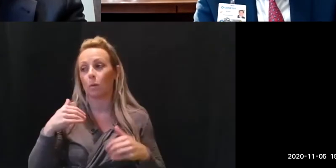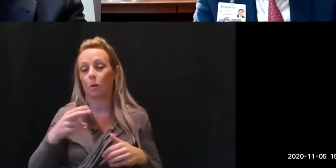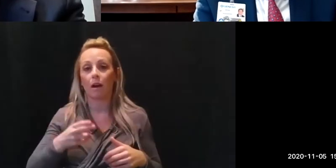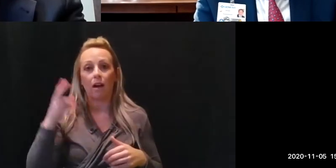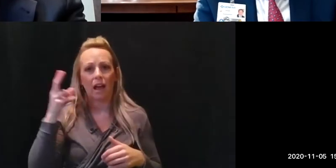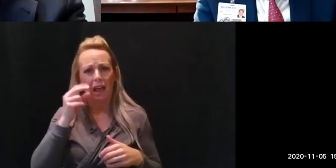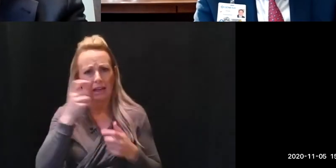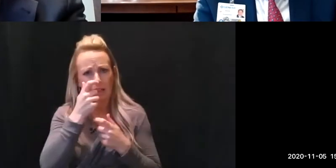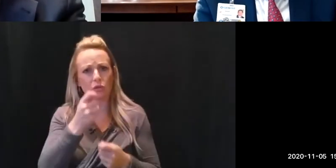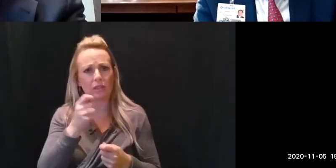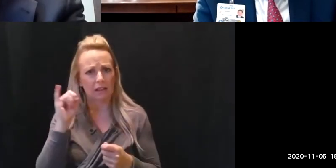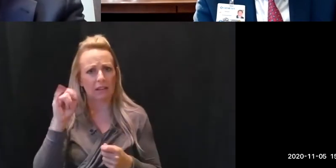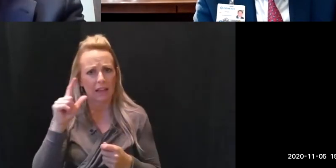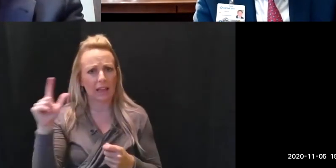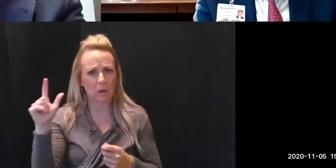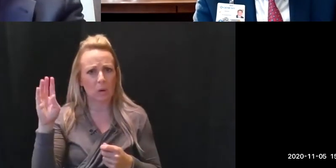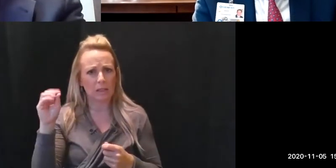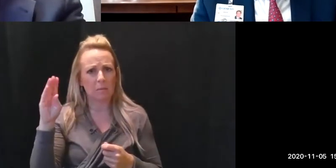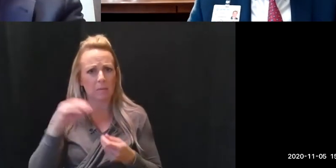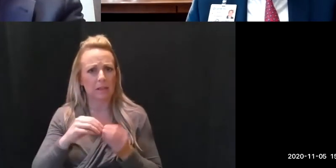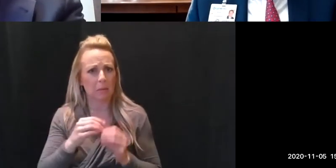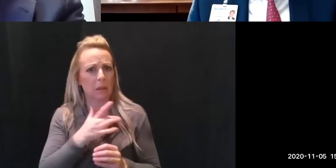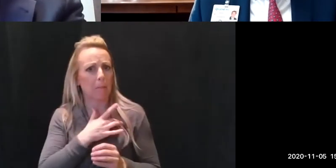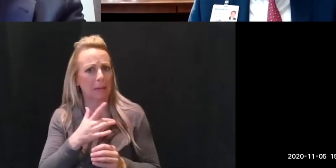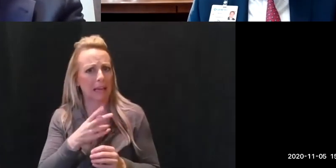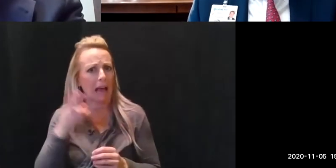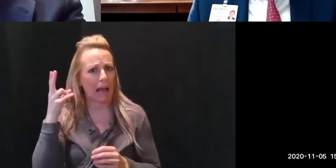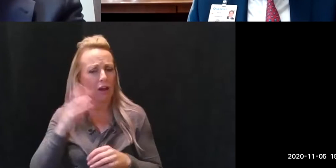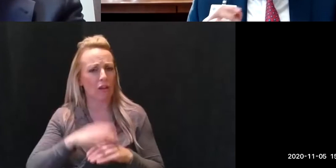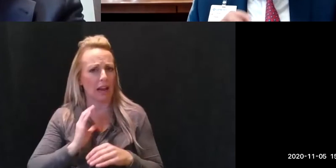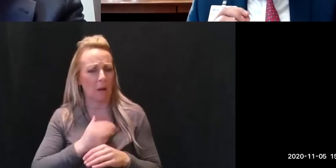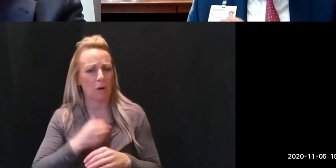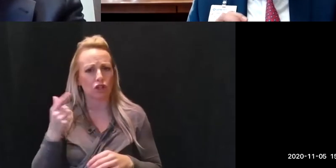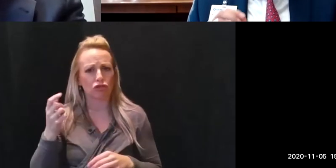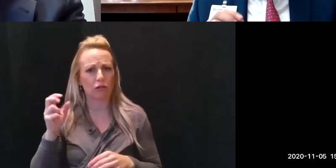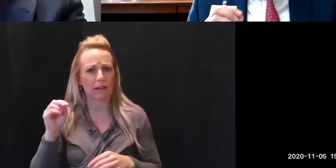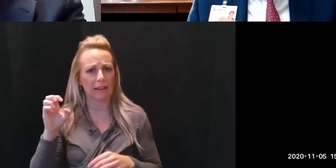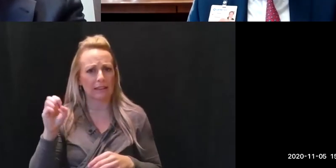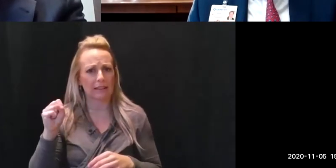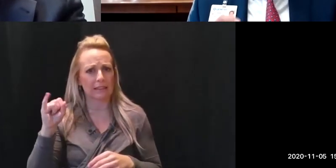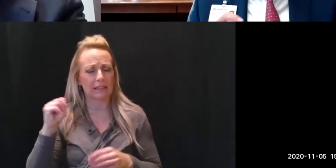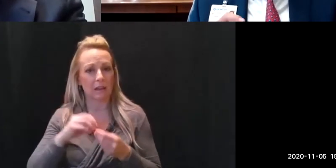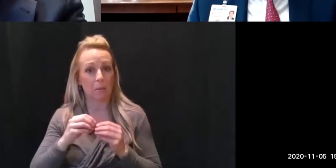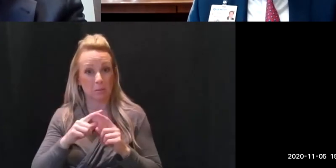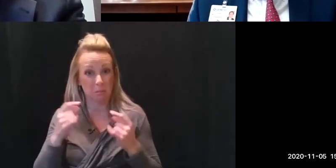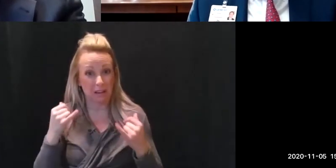Illinois and Bob's numbers have always run higher than our Genesis numbers, but we are now into the 30s. On November 1st,